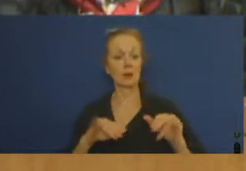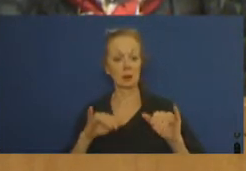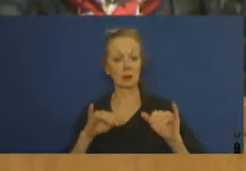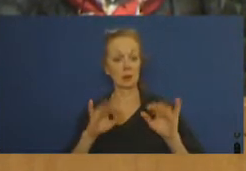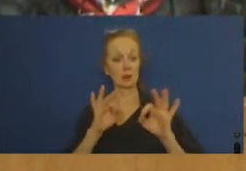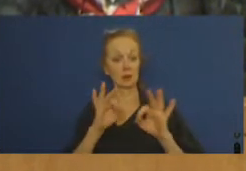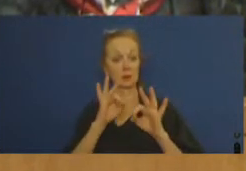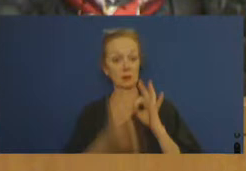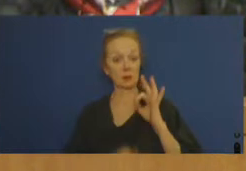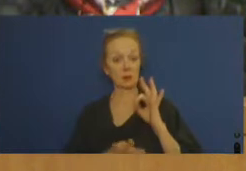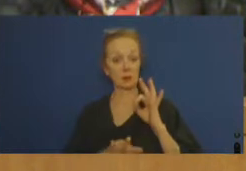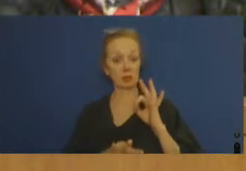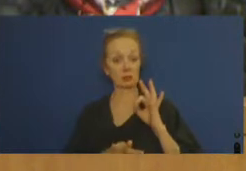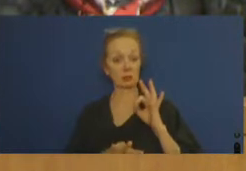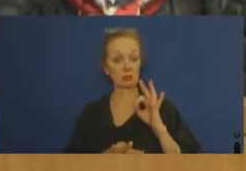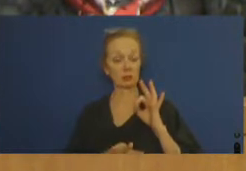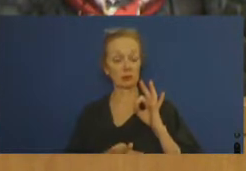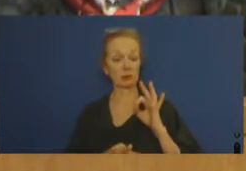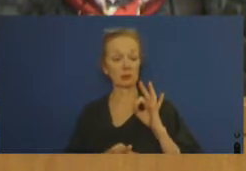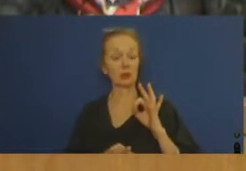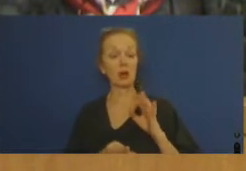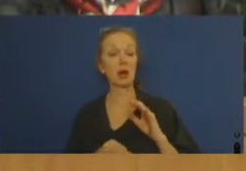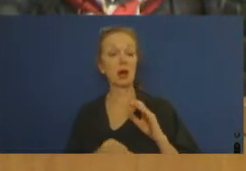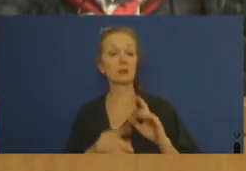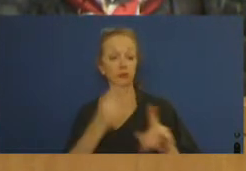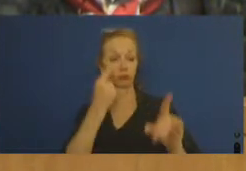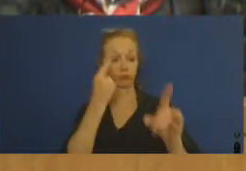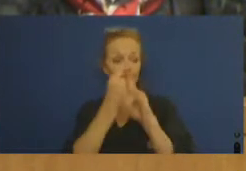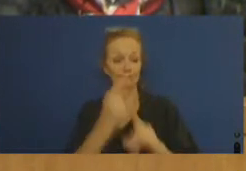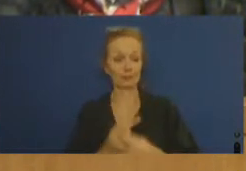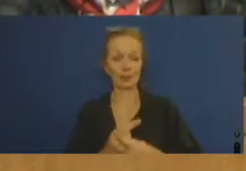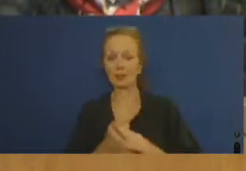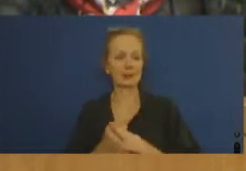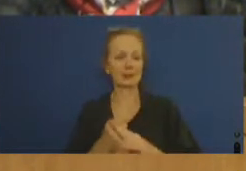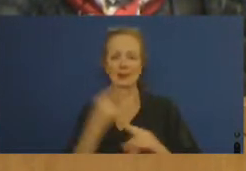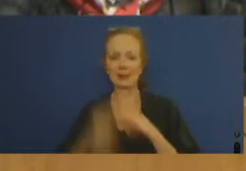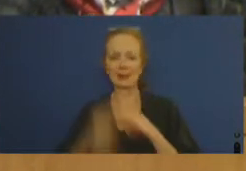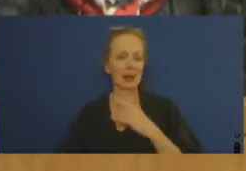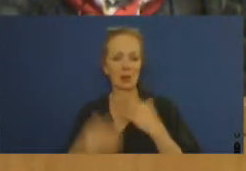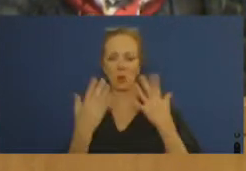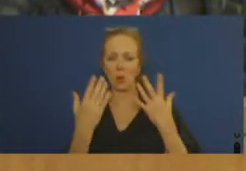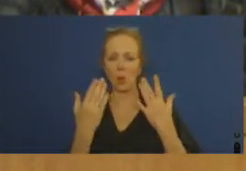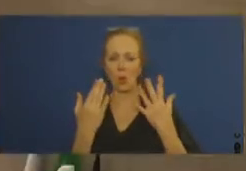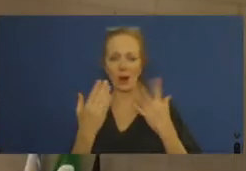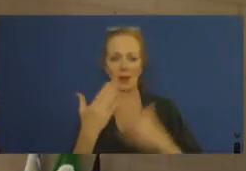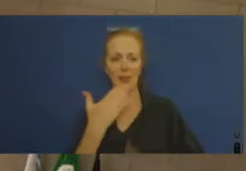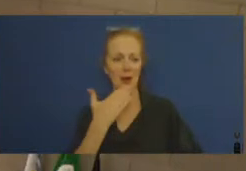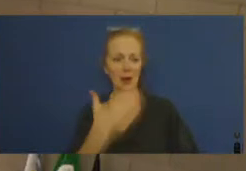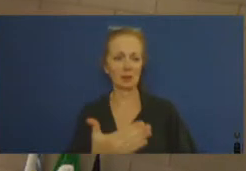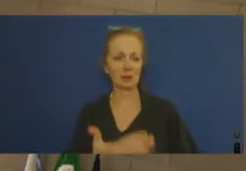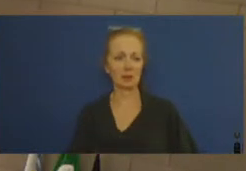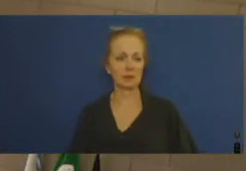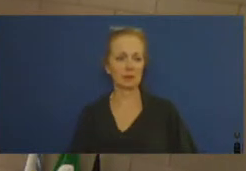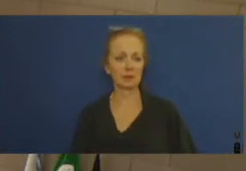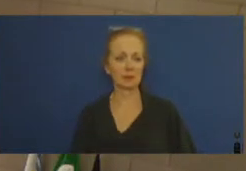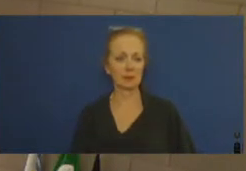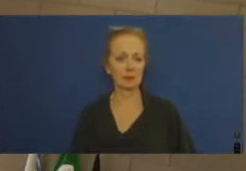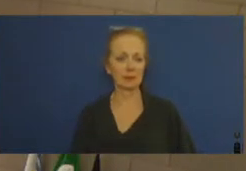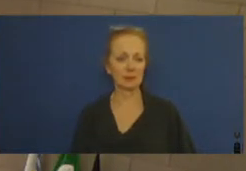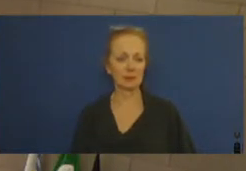We must act now. We don't have another day to wait. Thank you. Thank you.